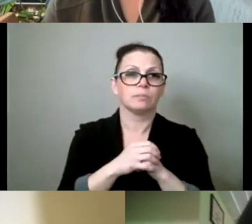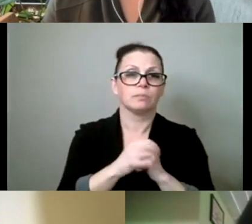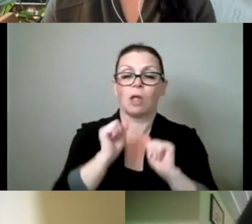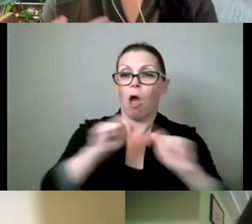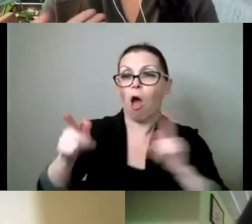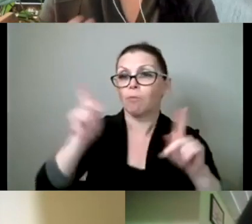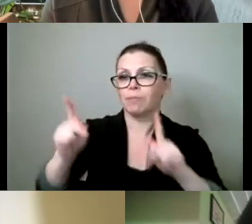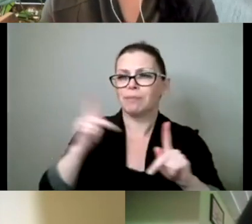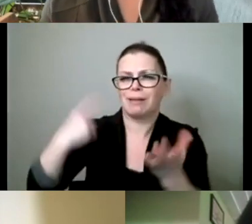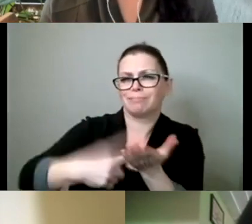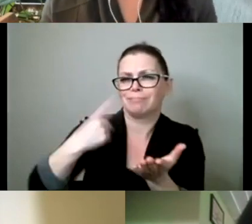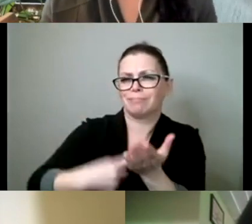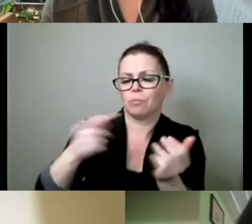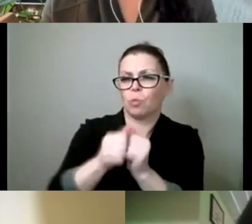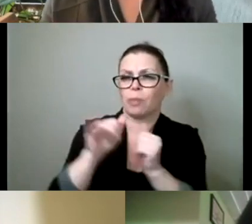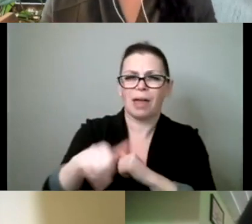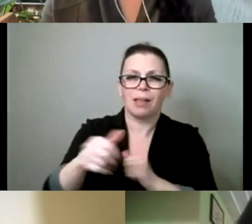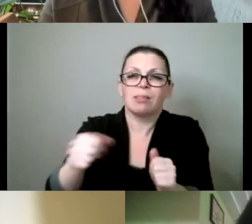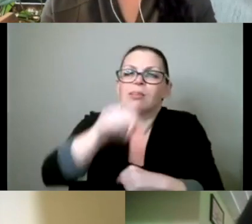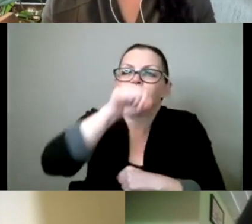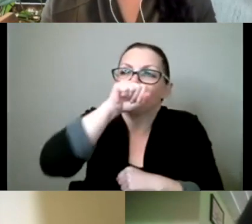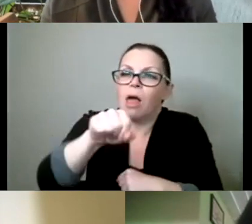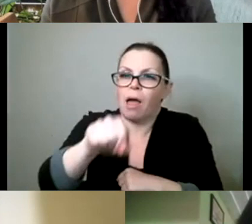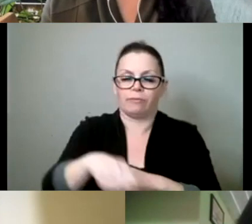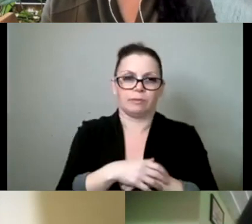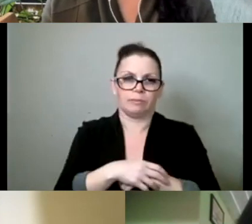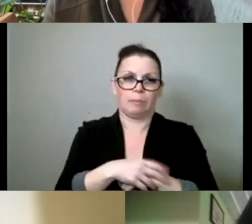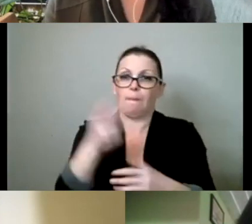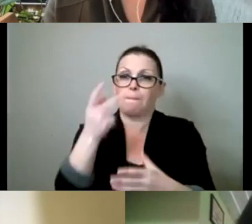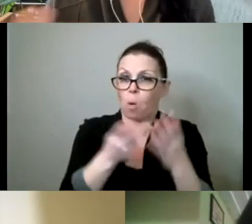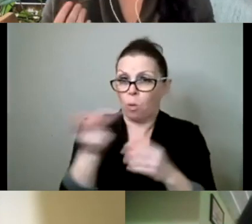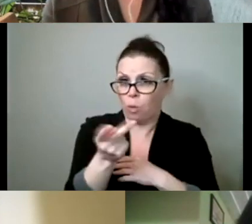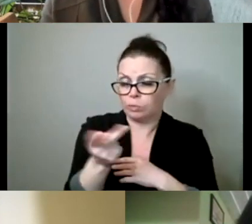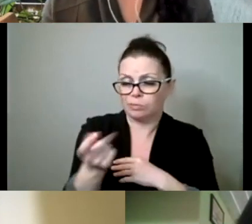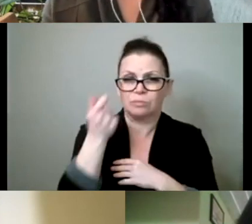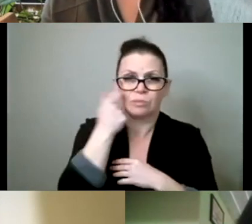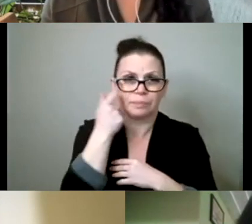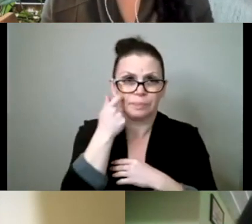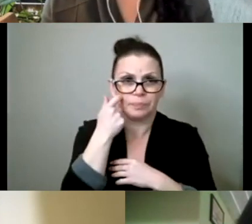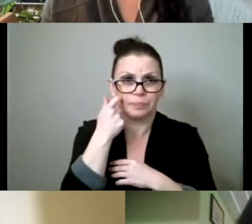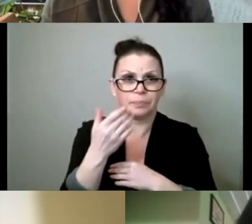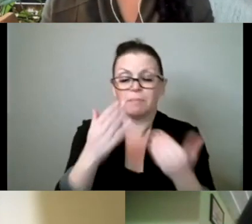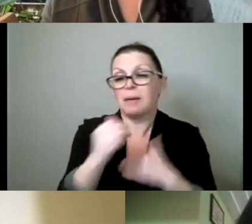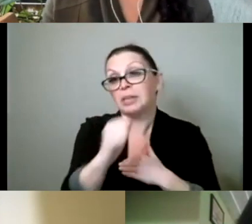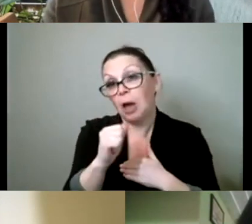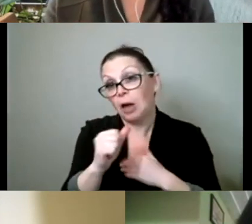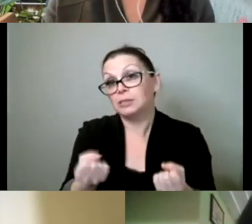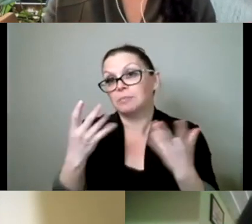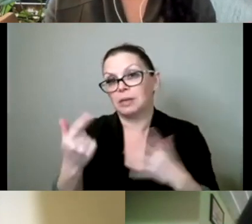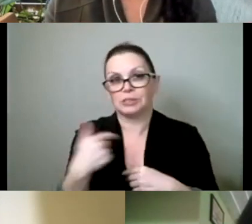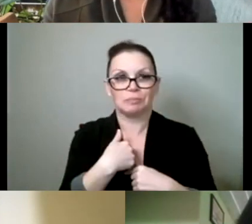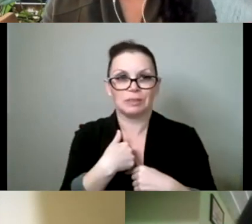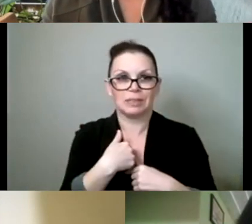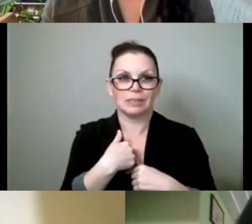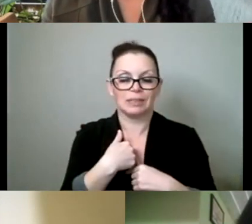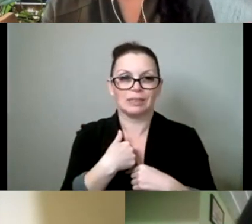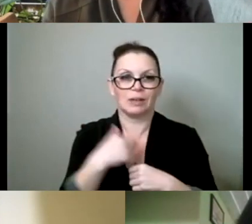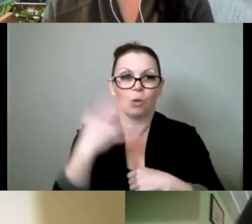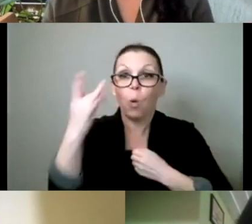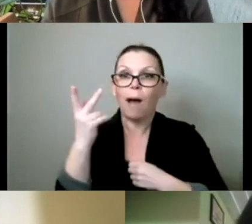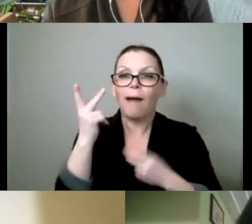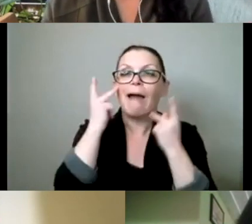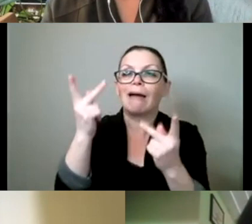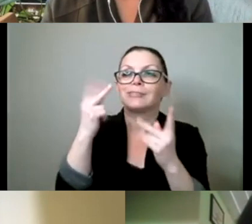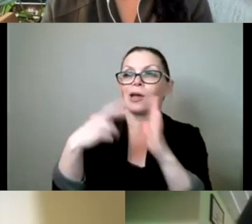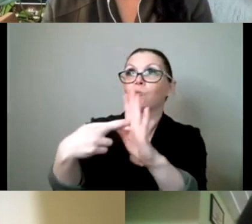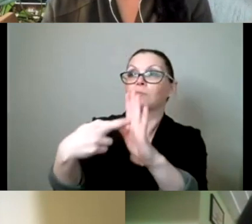to loved Lovecraft Country. They loved High Fidelity. Maybe not as much as me, because I finally got to see a representation of